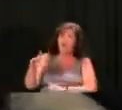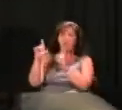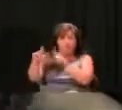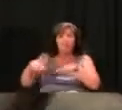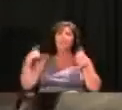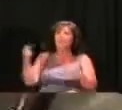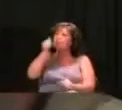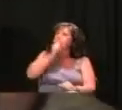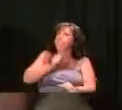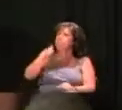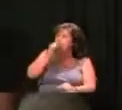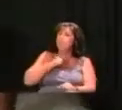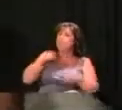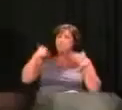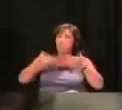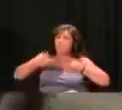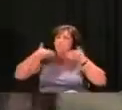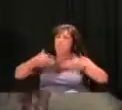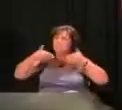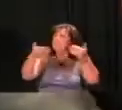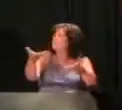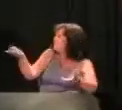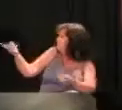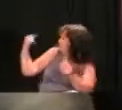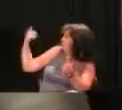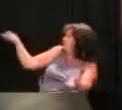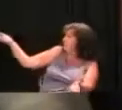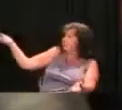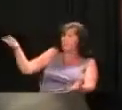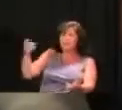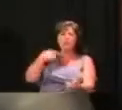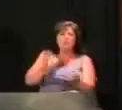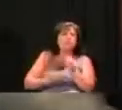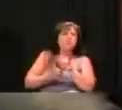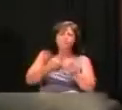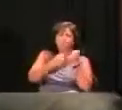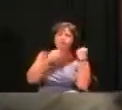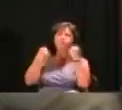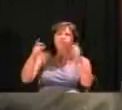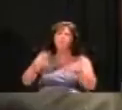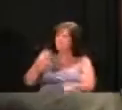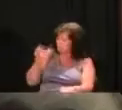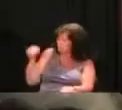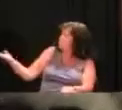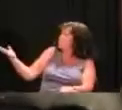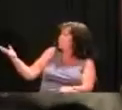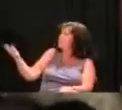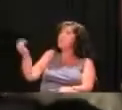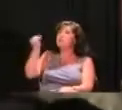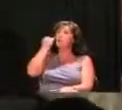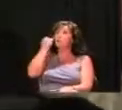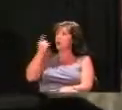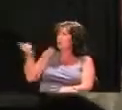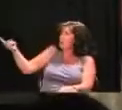it. You're the strongest person I know. Really, you are. If it wasn't for you,